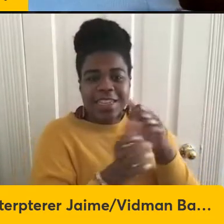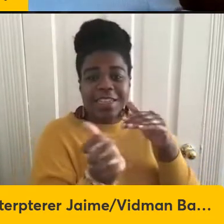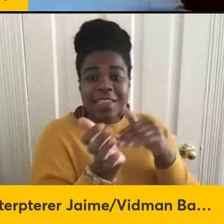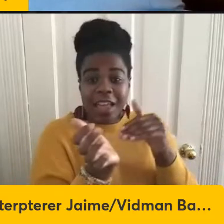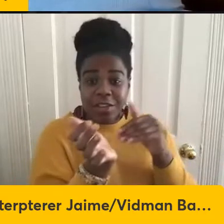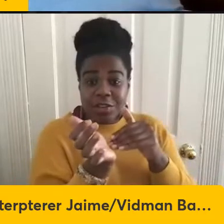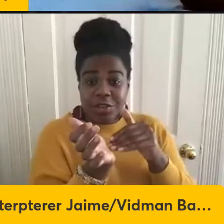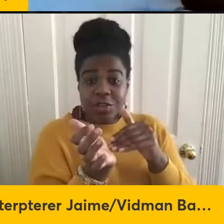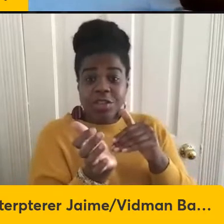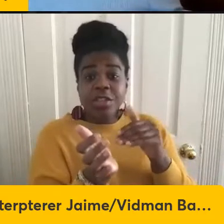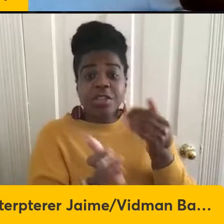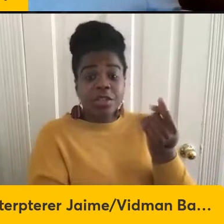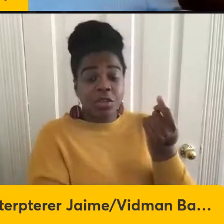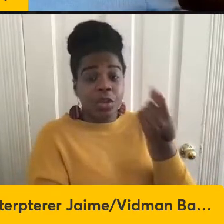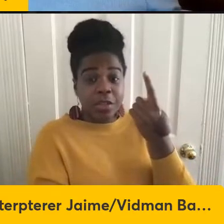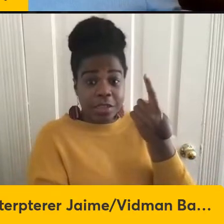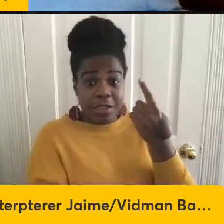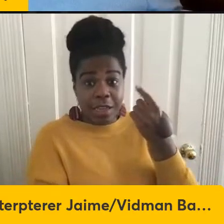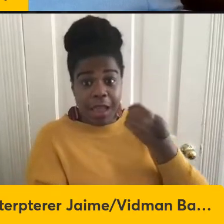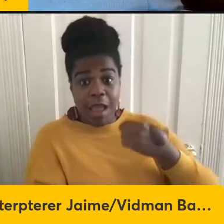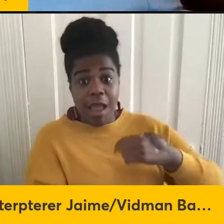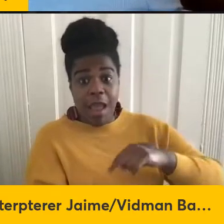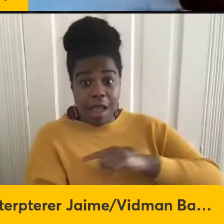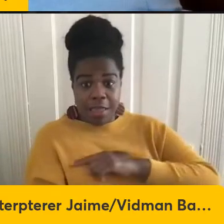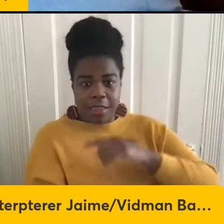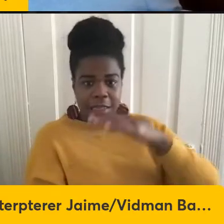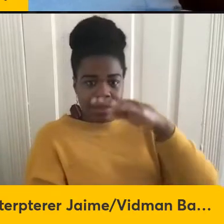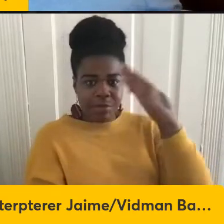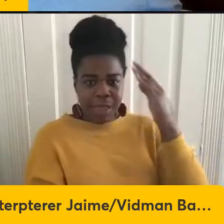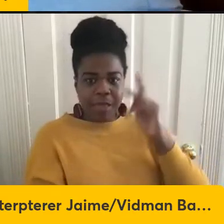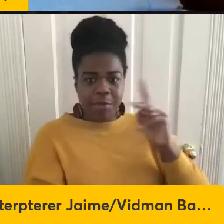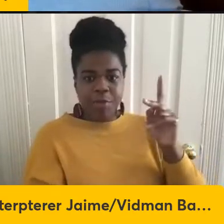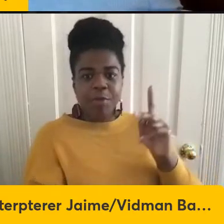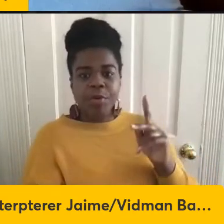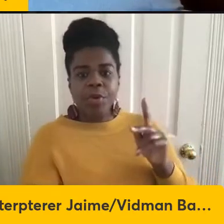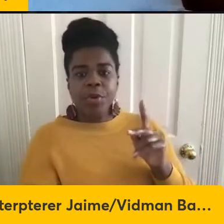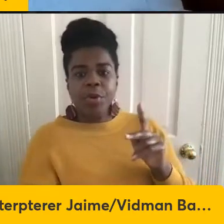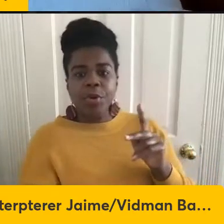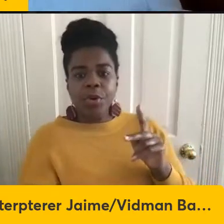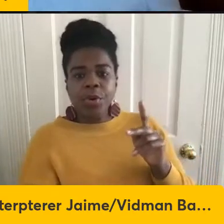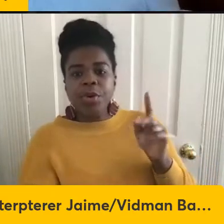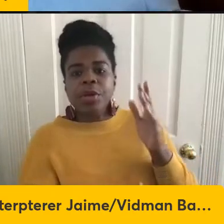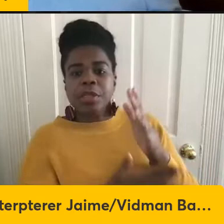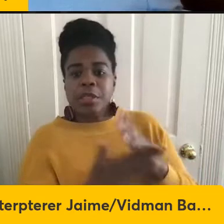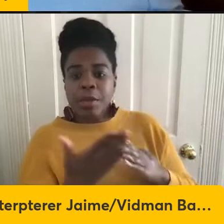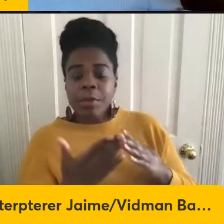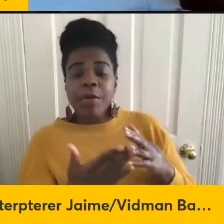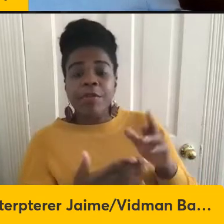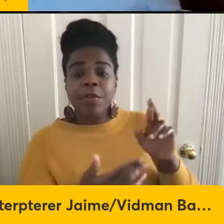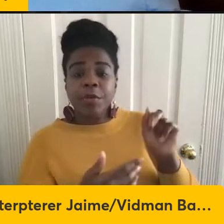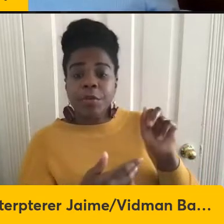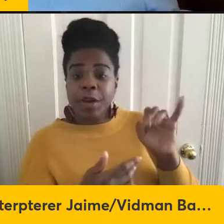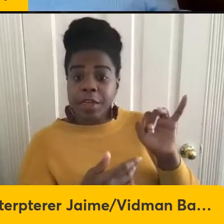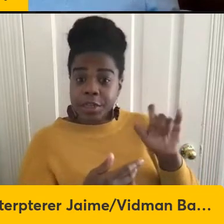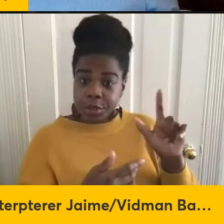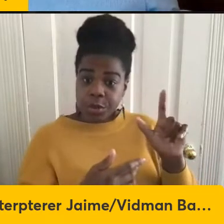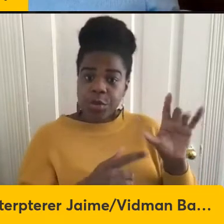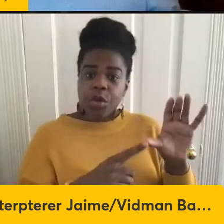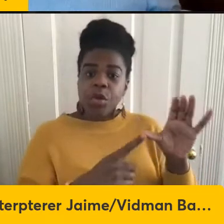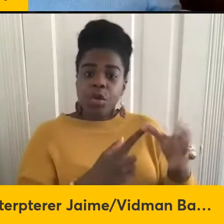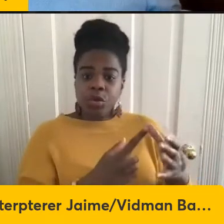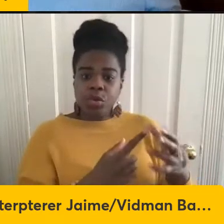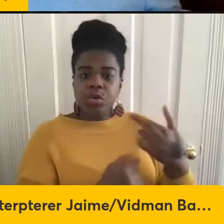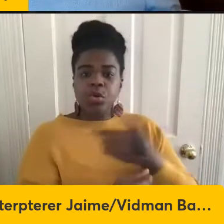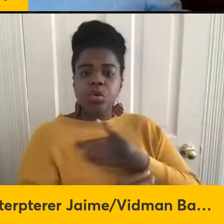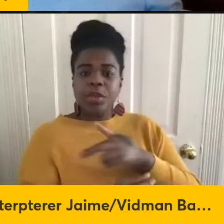understand us as Black people, some of the racial issues, some of the cultural issues, some of the religious issues.